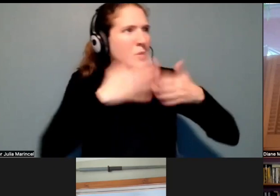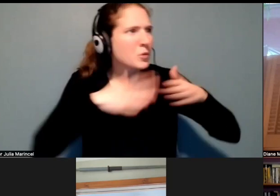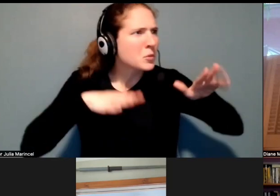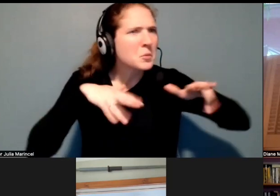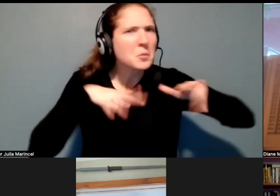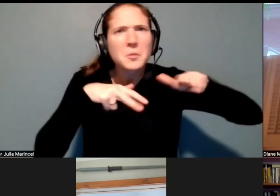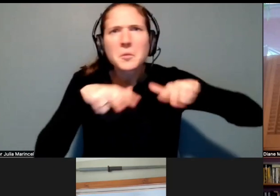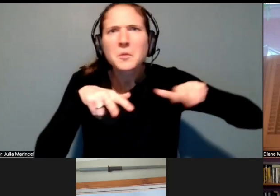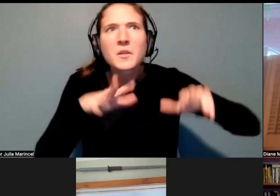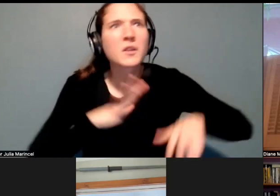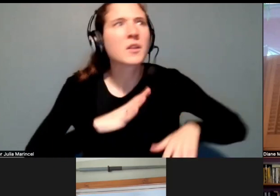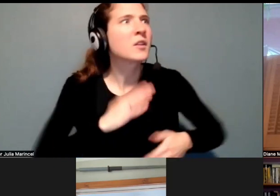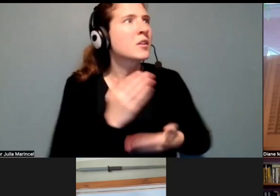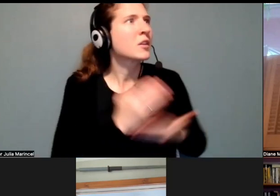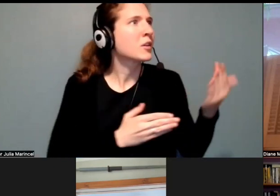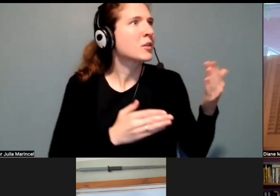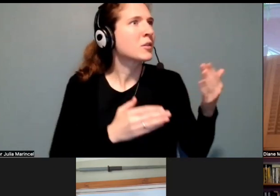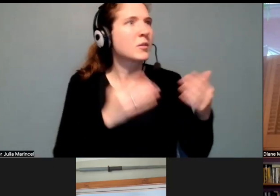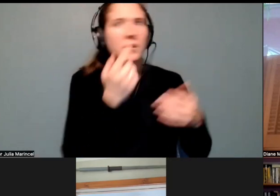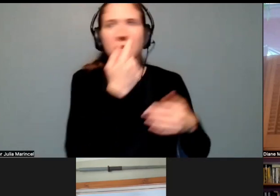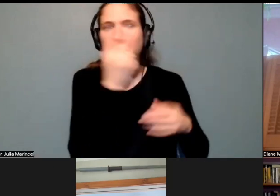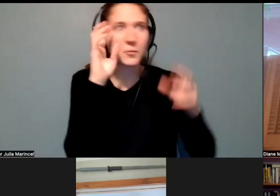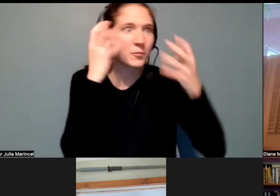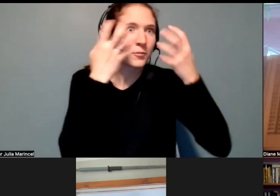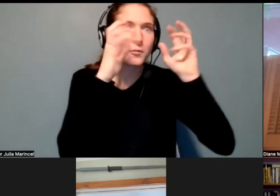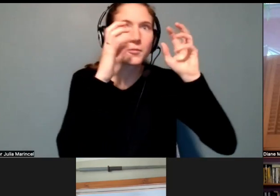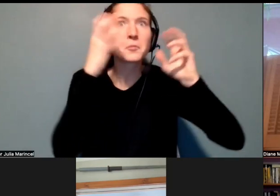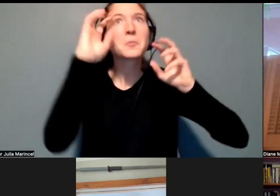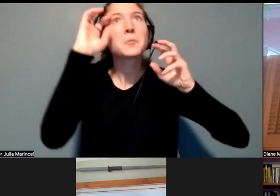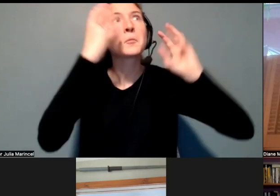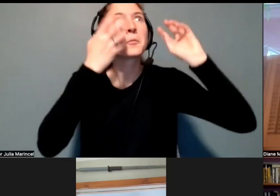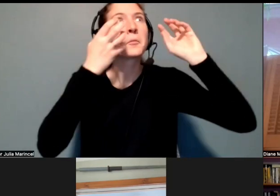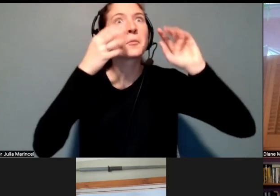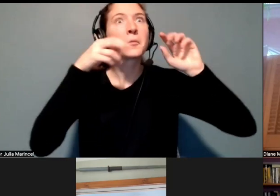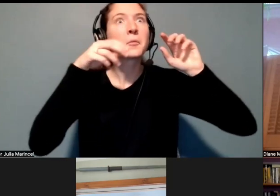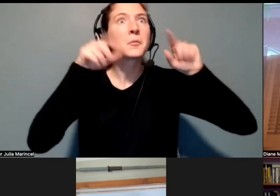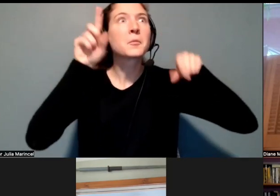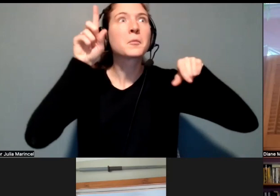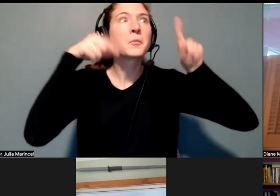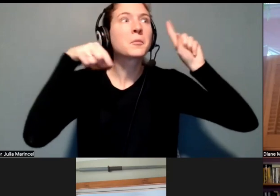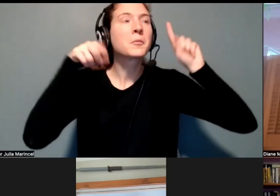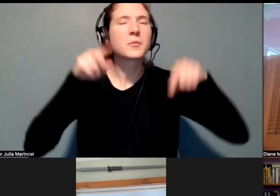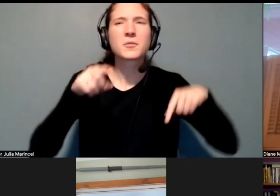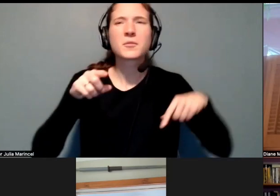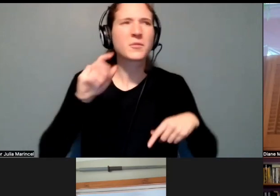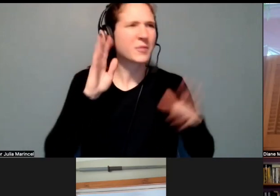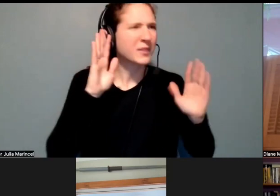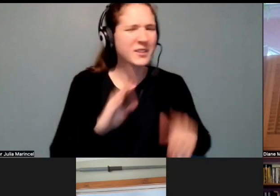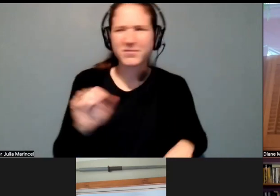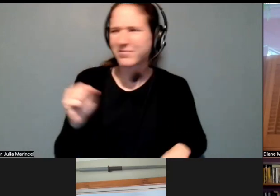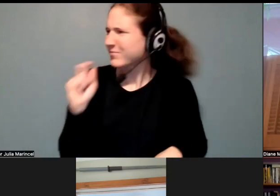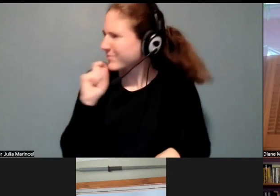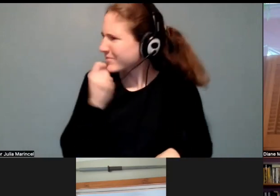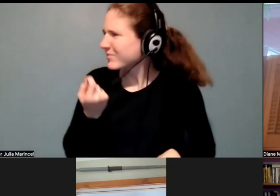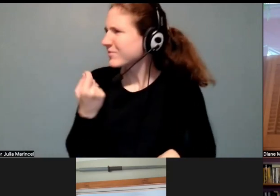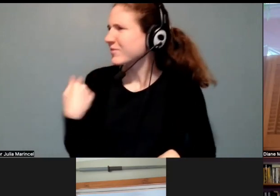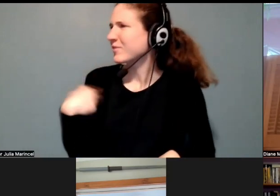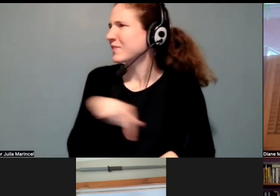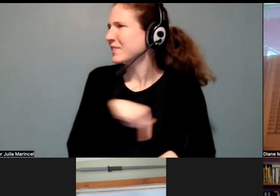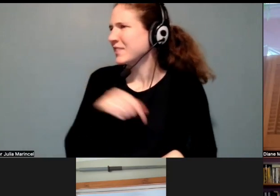really amazing. They are neat. They are neat. And we don't really